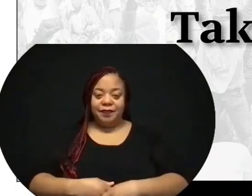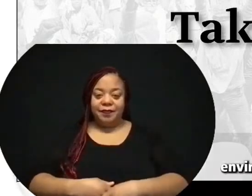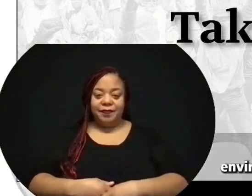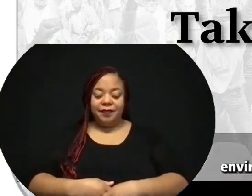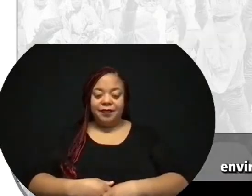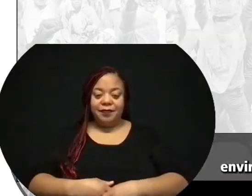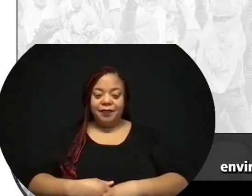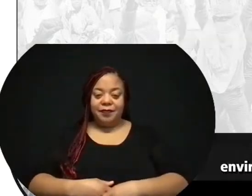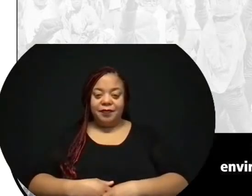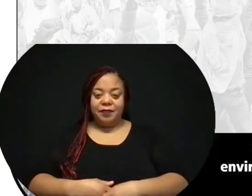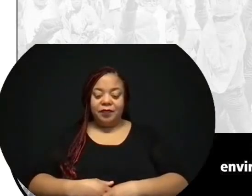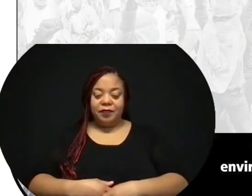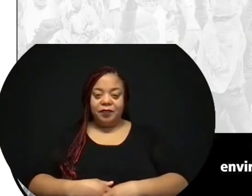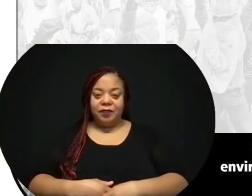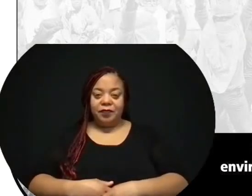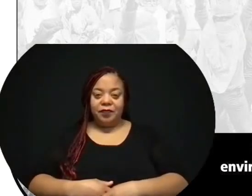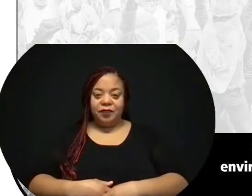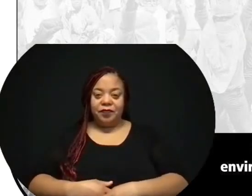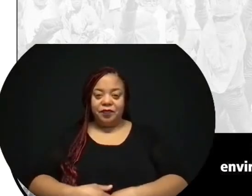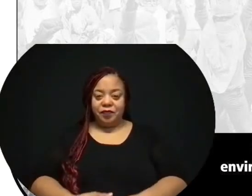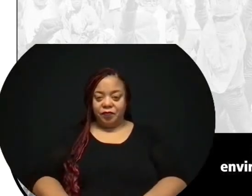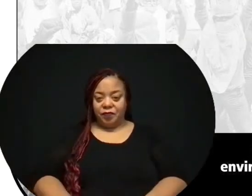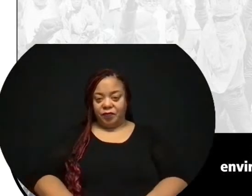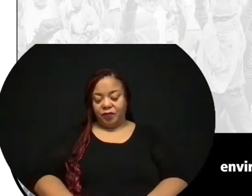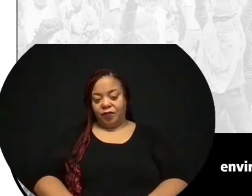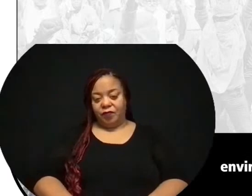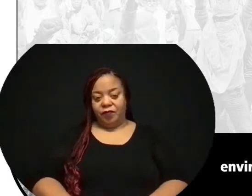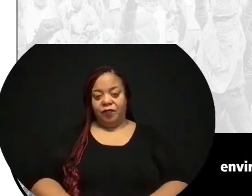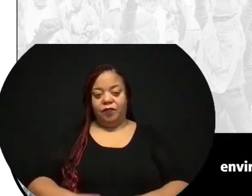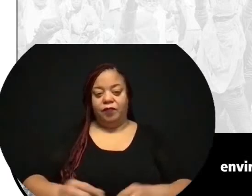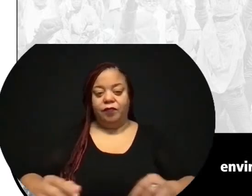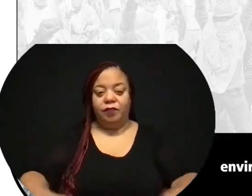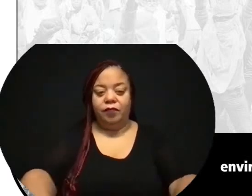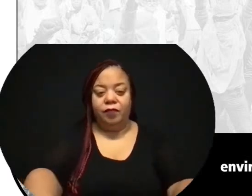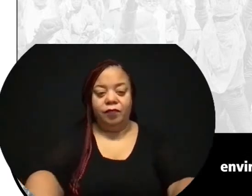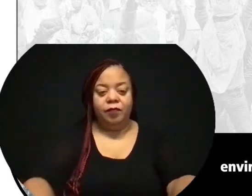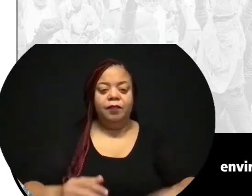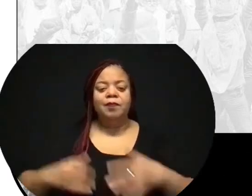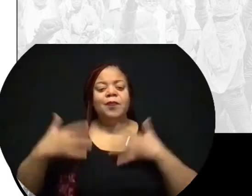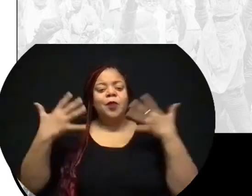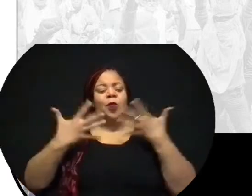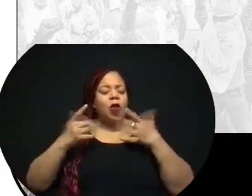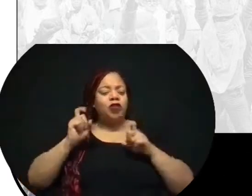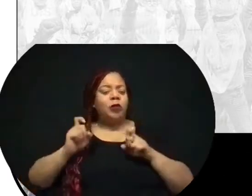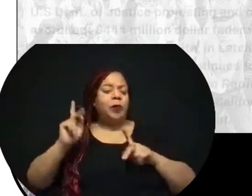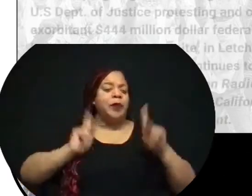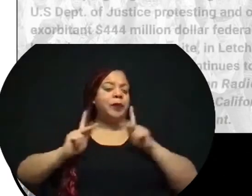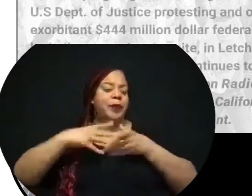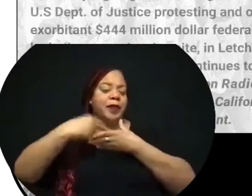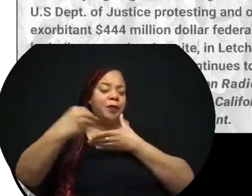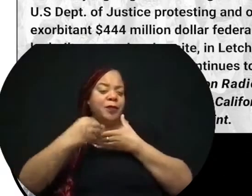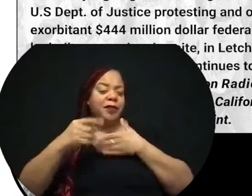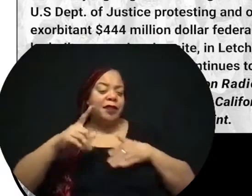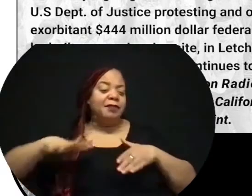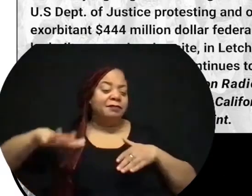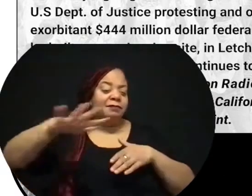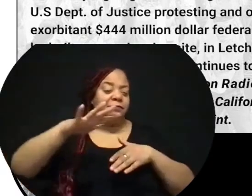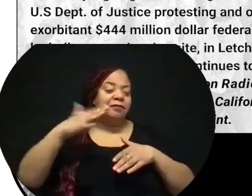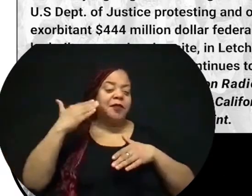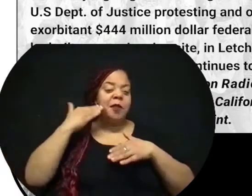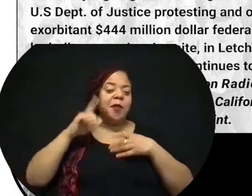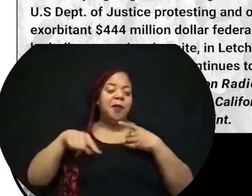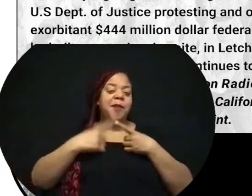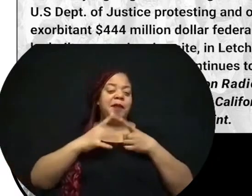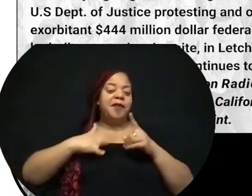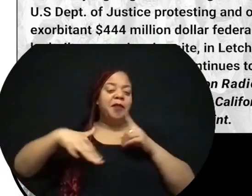What should people outside know about environmental racism in Pennsylvania prisons? And speaking for the